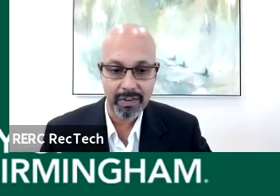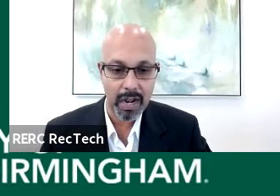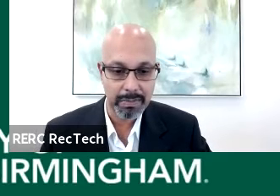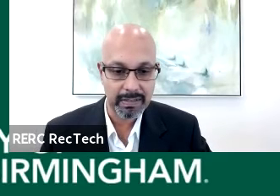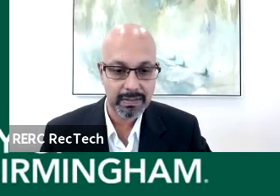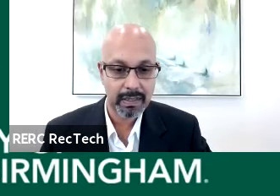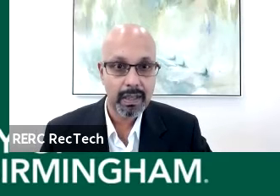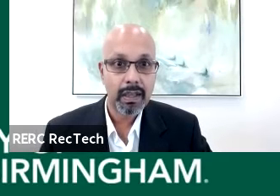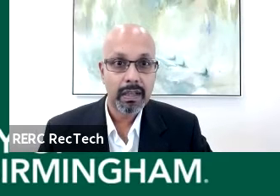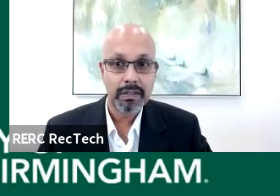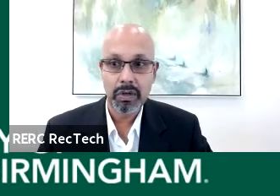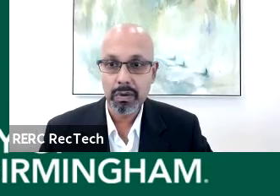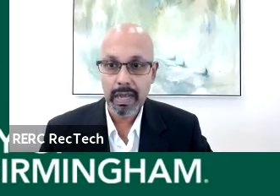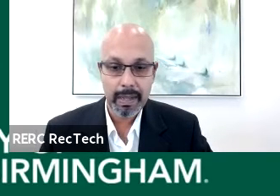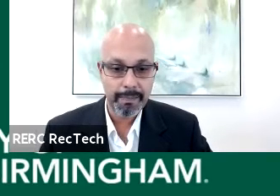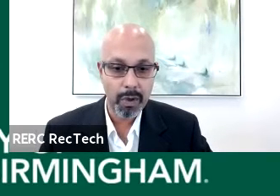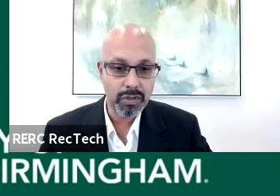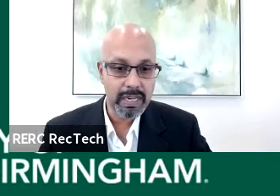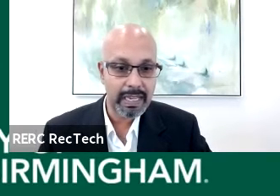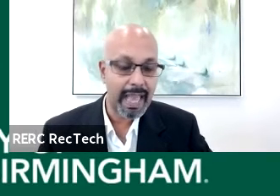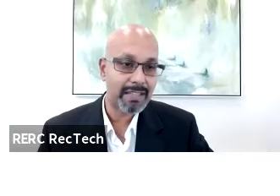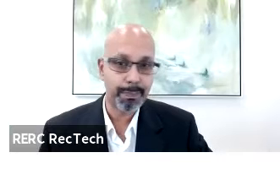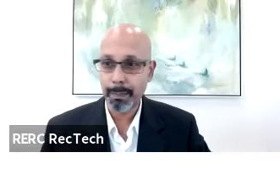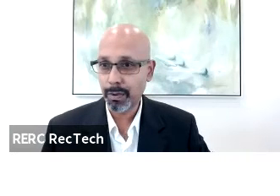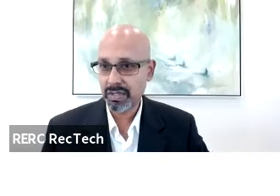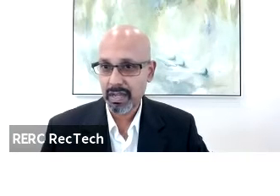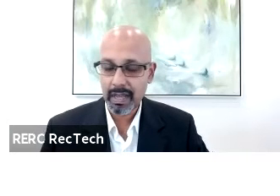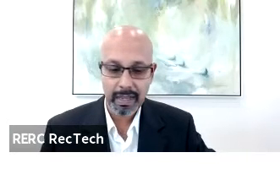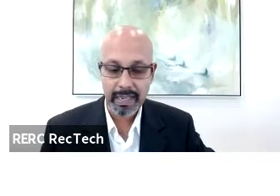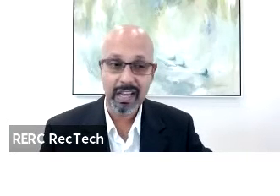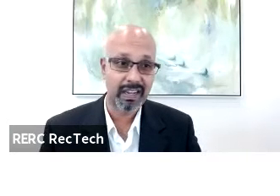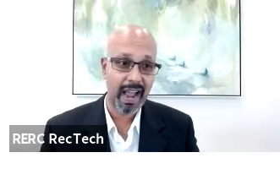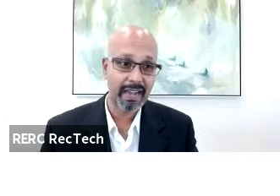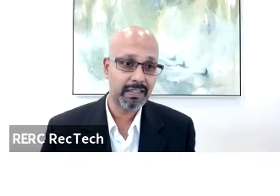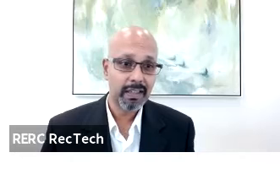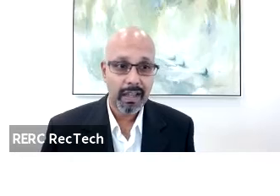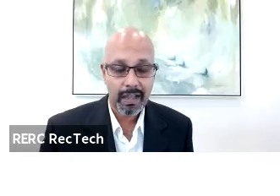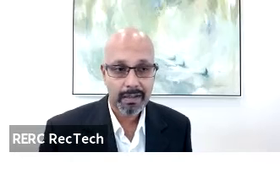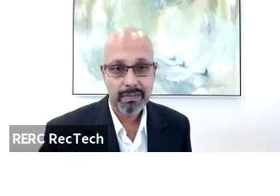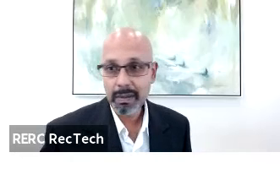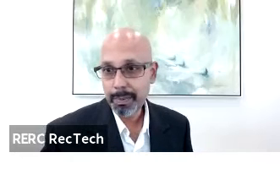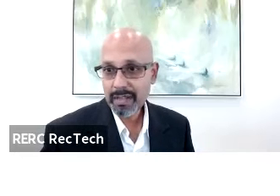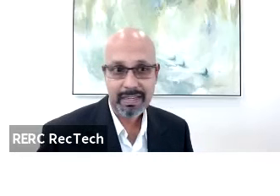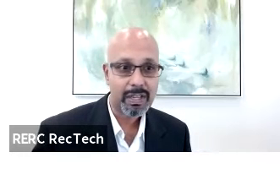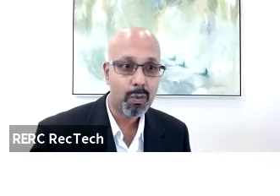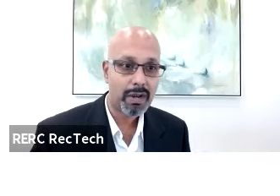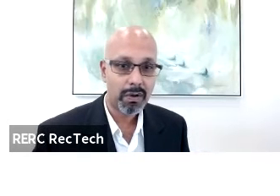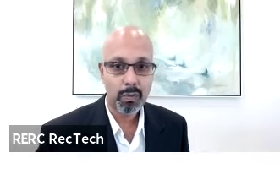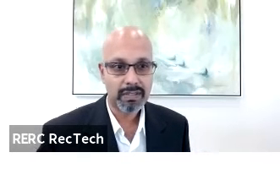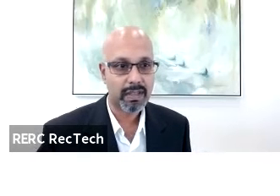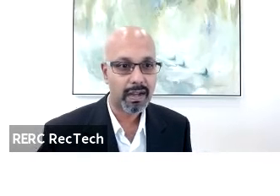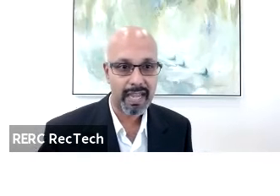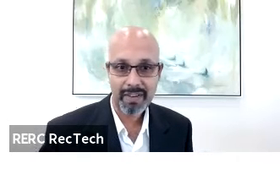and Environments. So originally, as proposed in our grant, Project